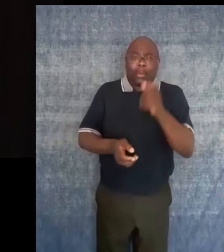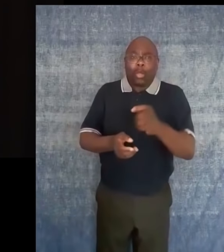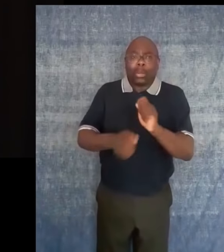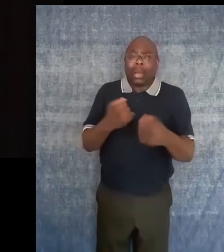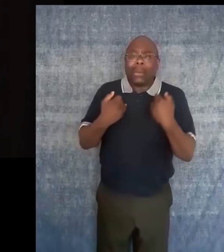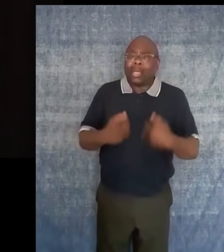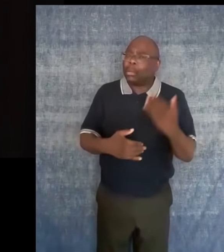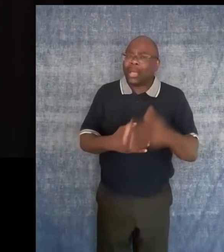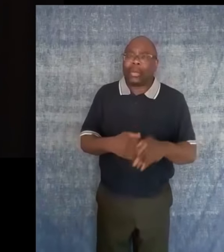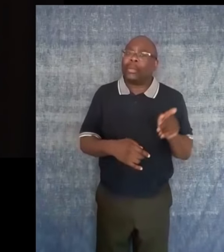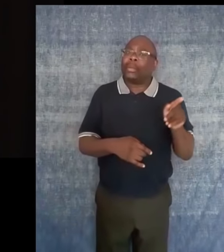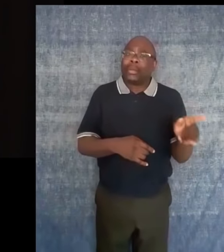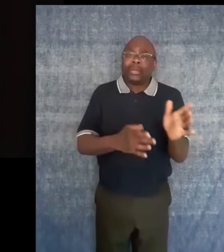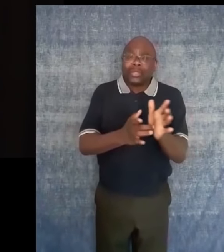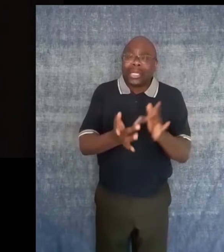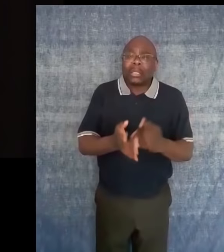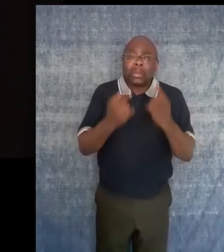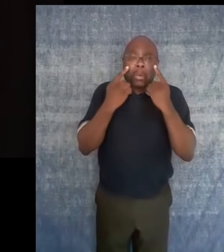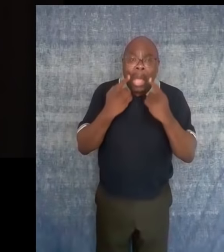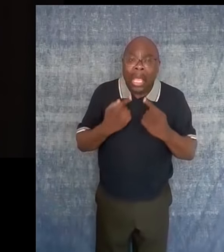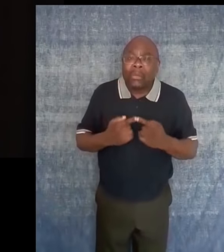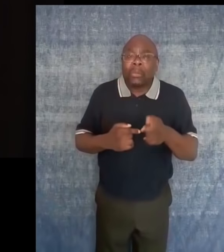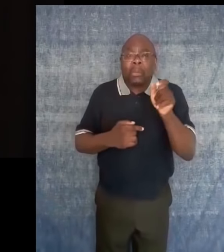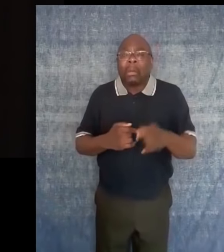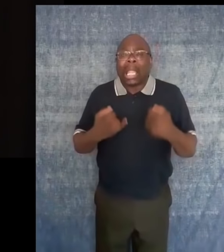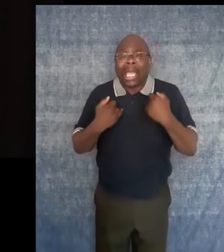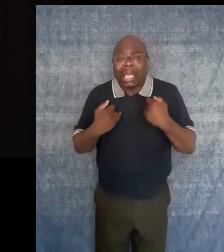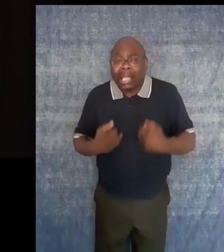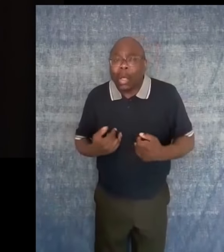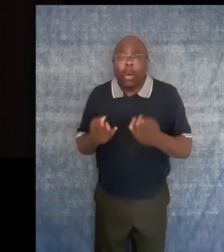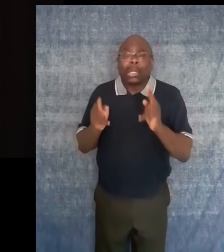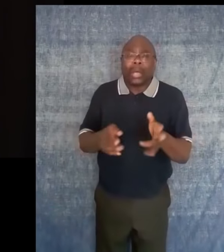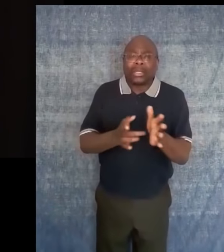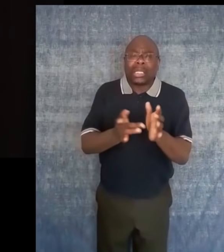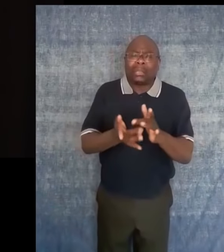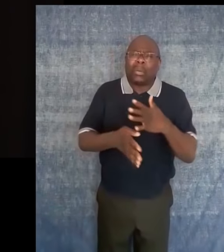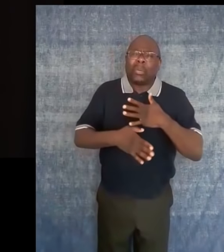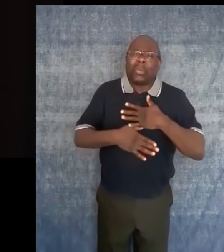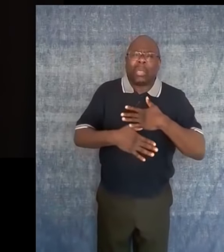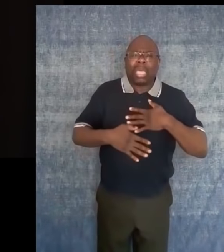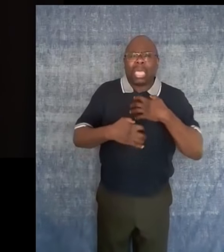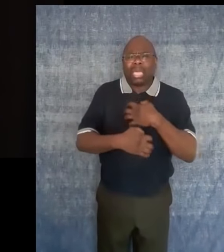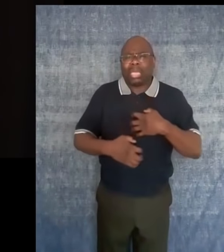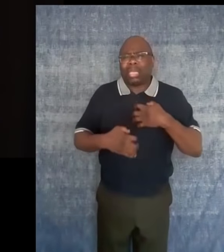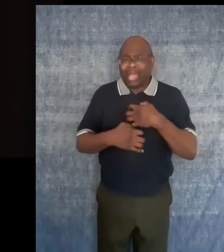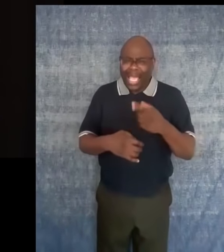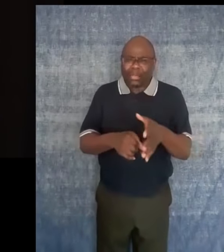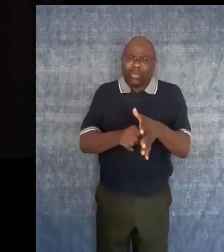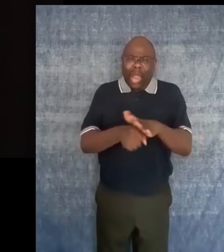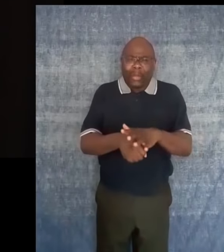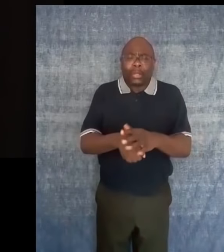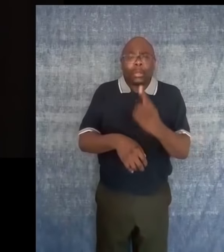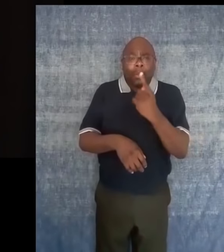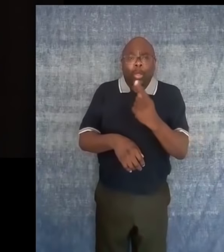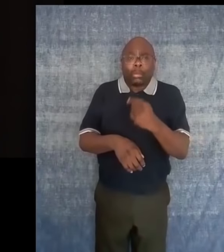sick. And he wept when people were ill or when they died. The cause of the coronavirus is very